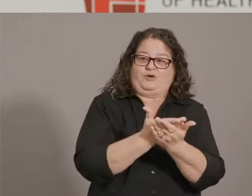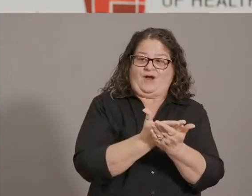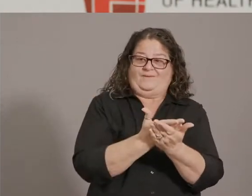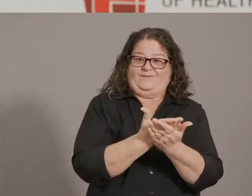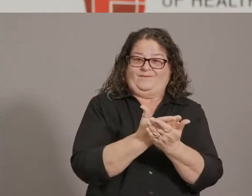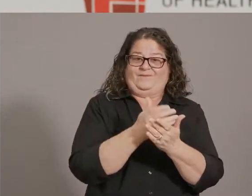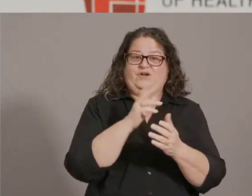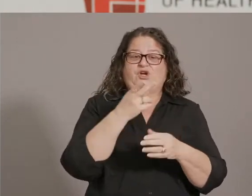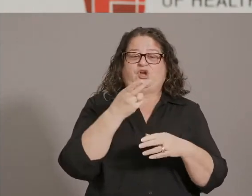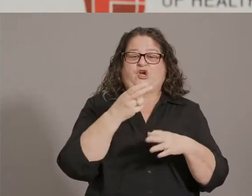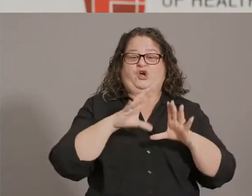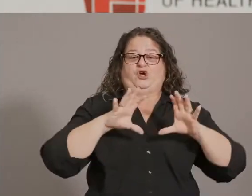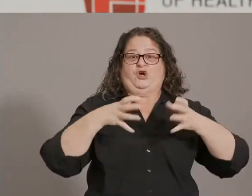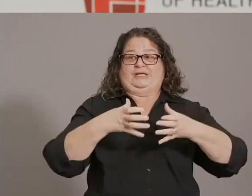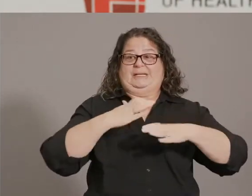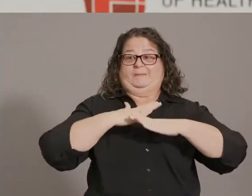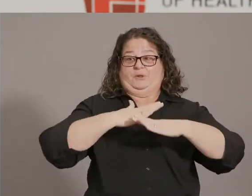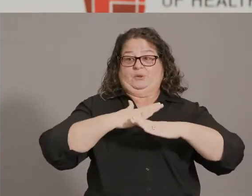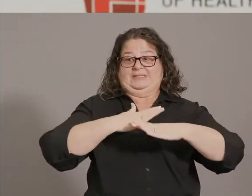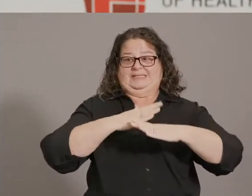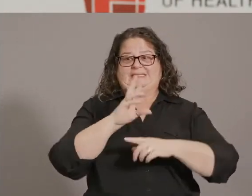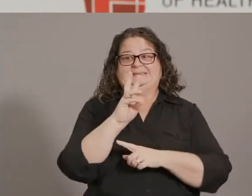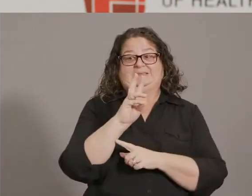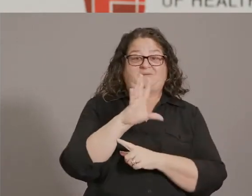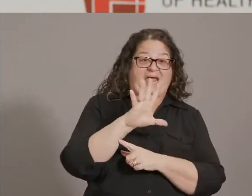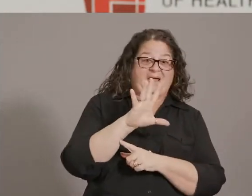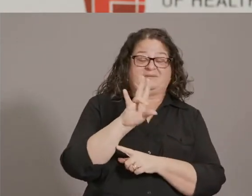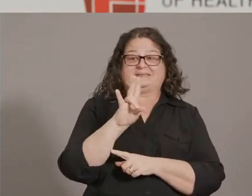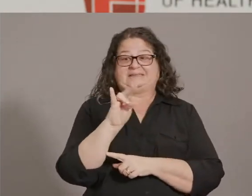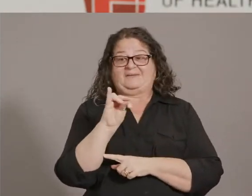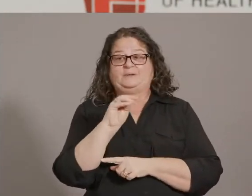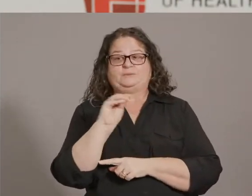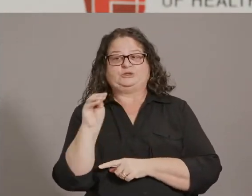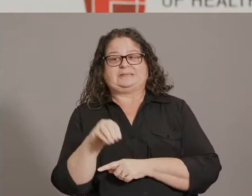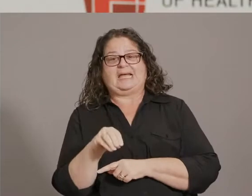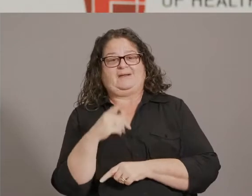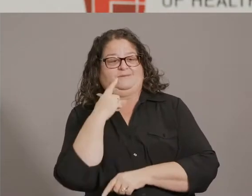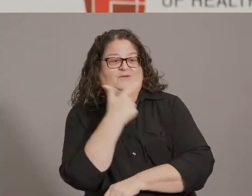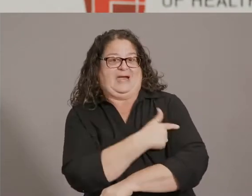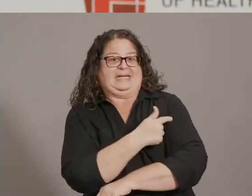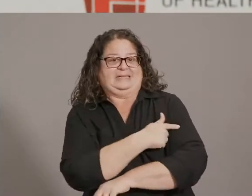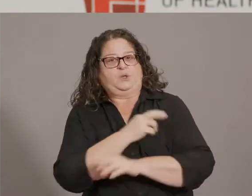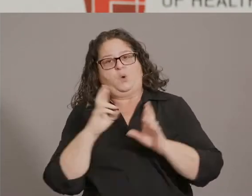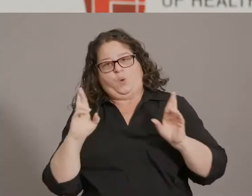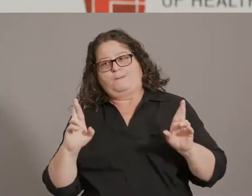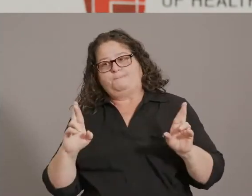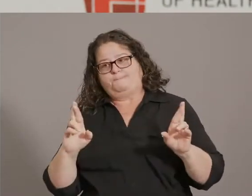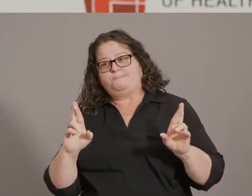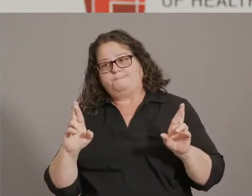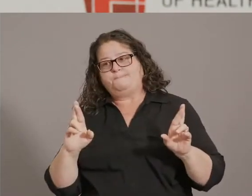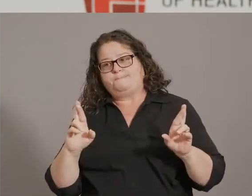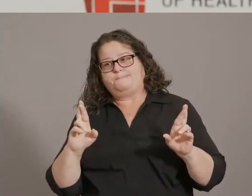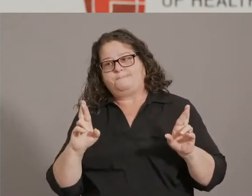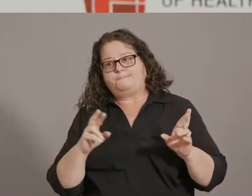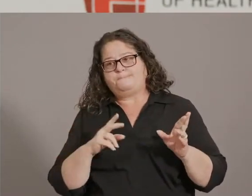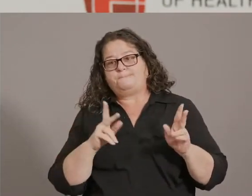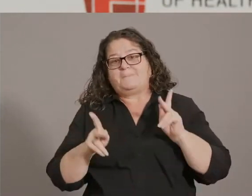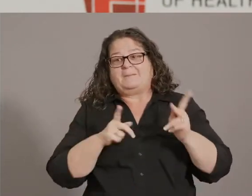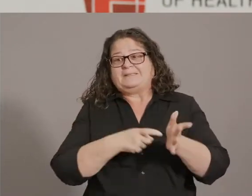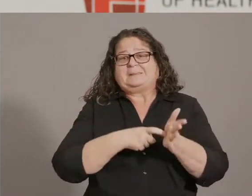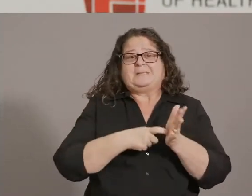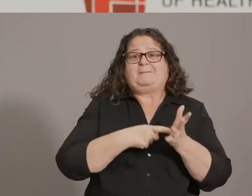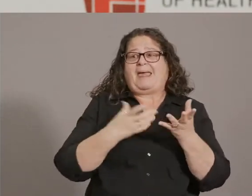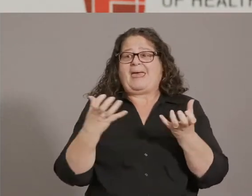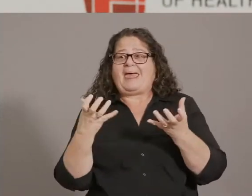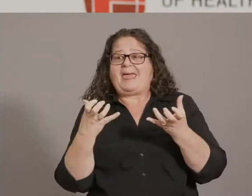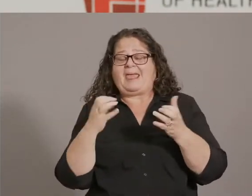a 65-70% vaccination rate. Our demand has not dropped off just yet, so that's a